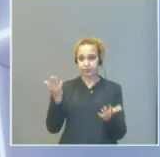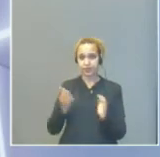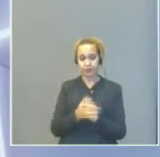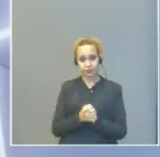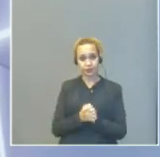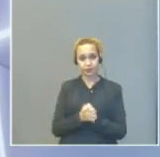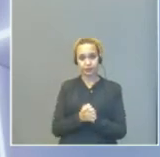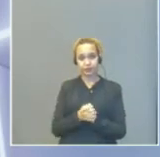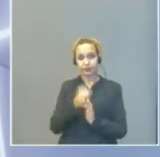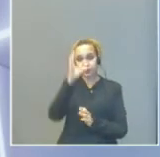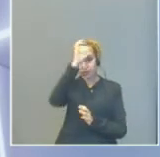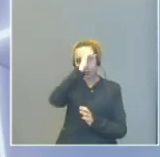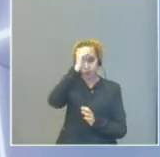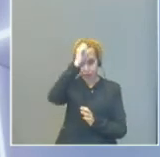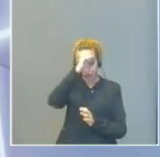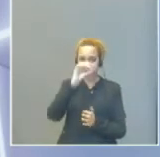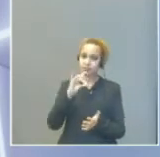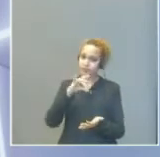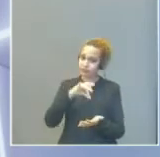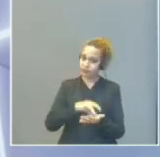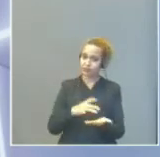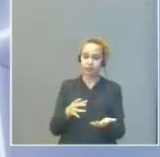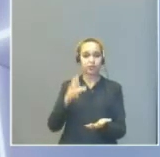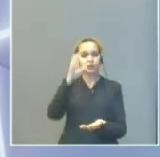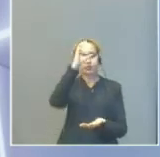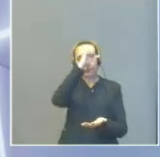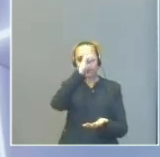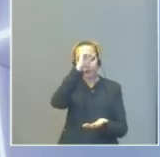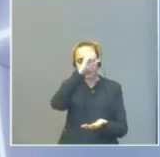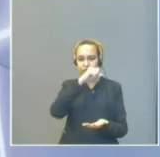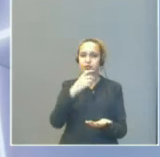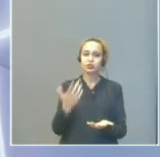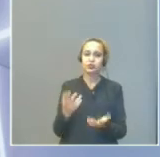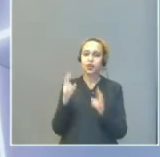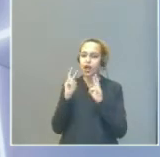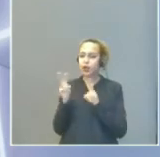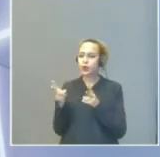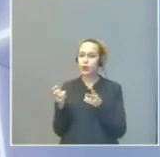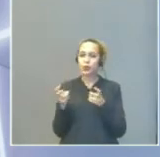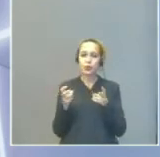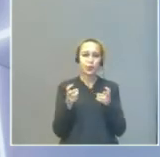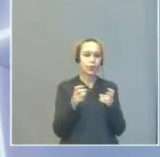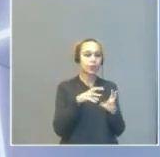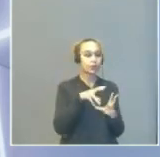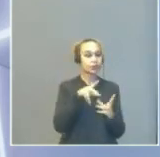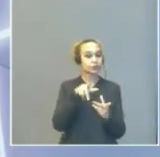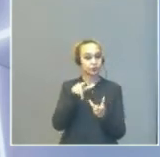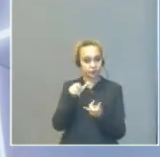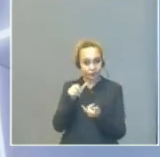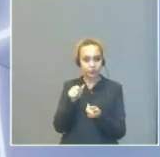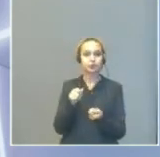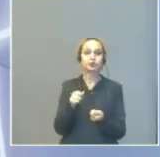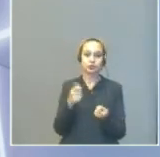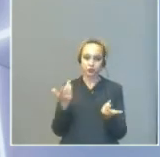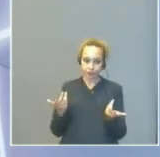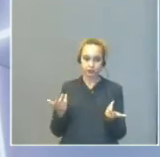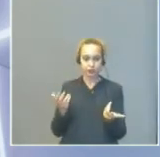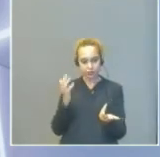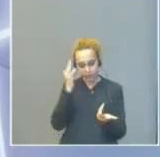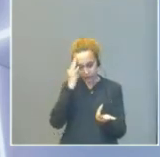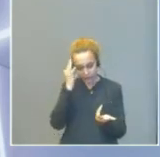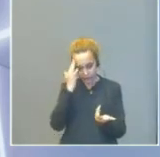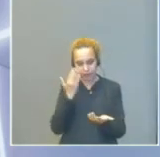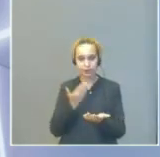earth, learning to listen to the world, learning to frame inquiry that expands our